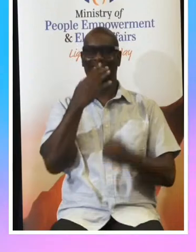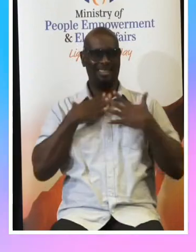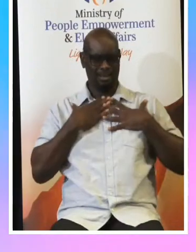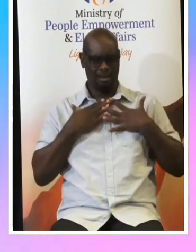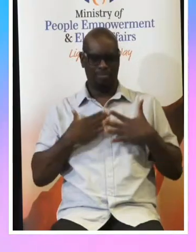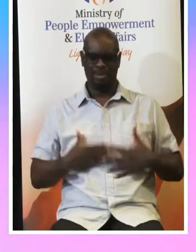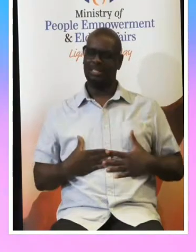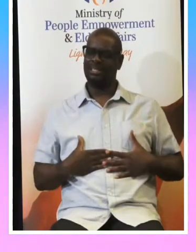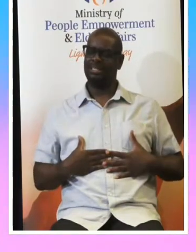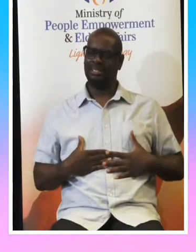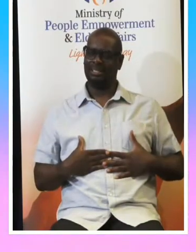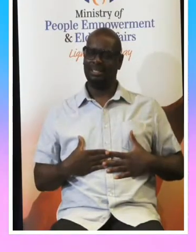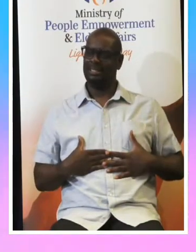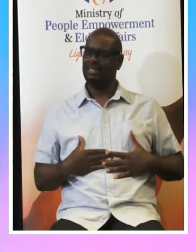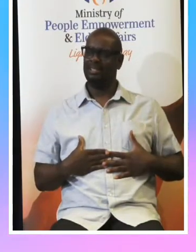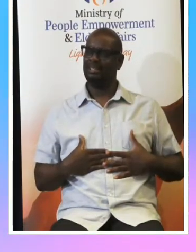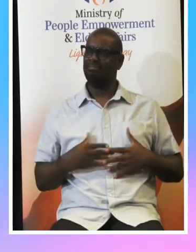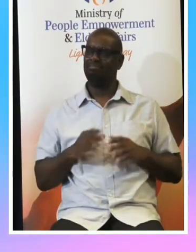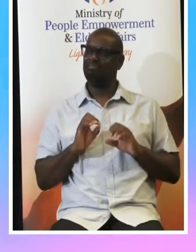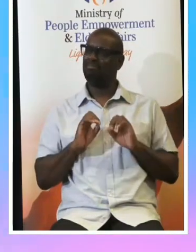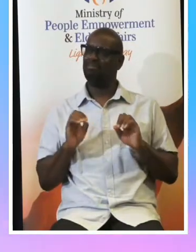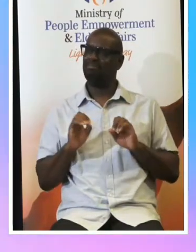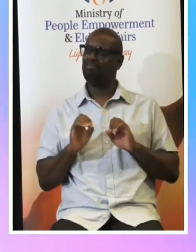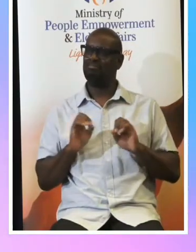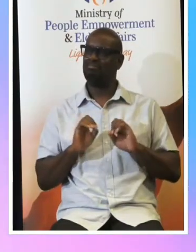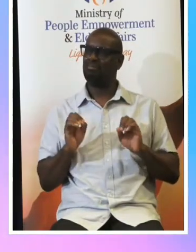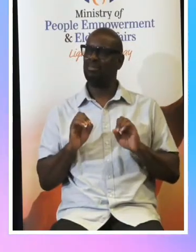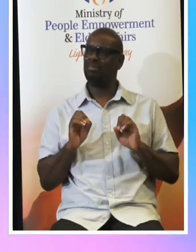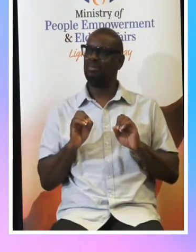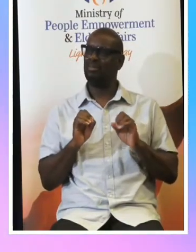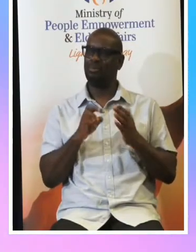in an experience in a body that there was no manual for.